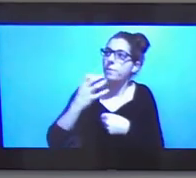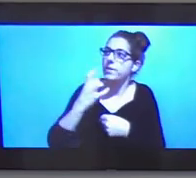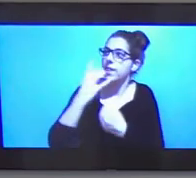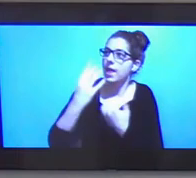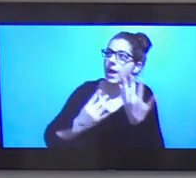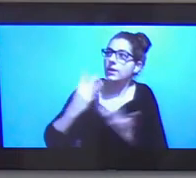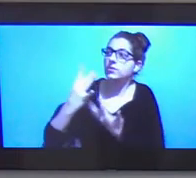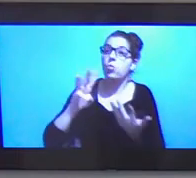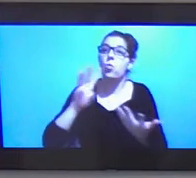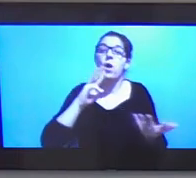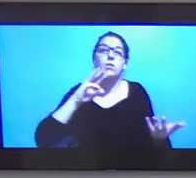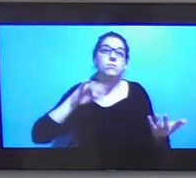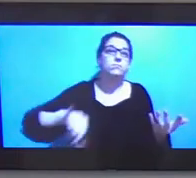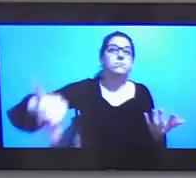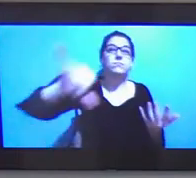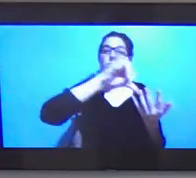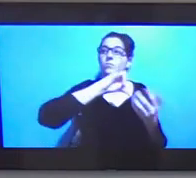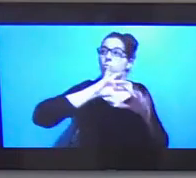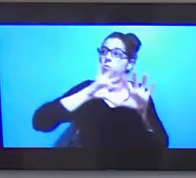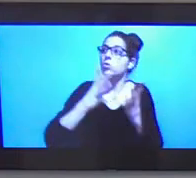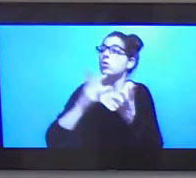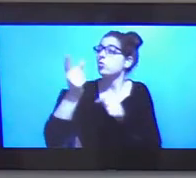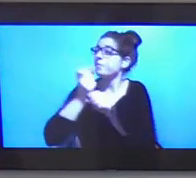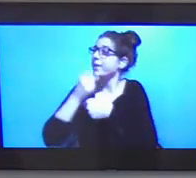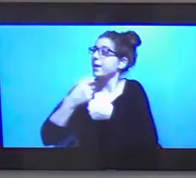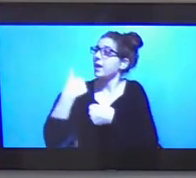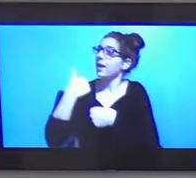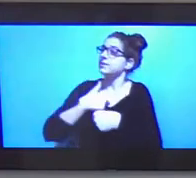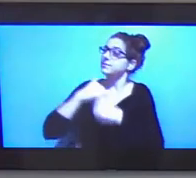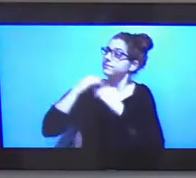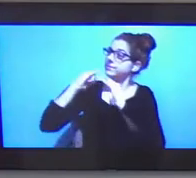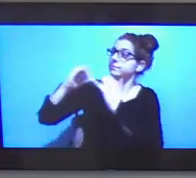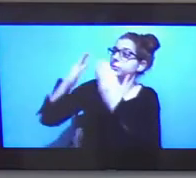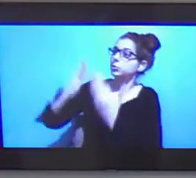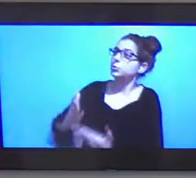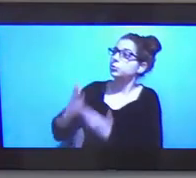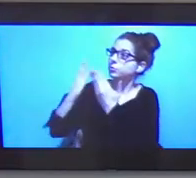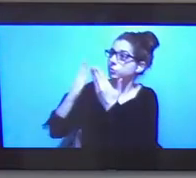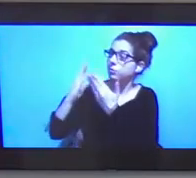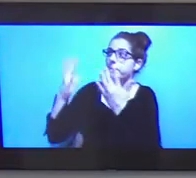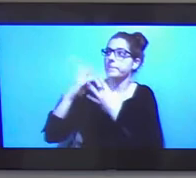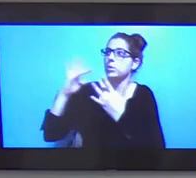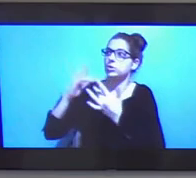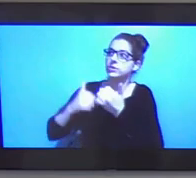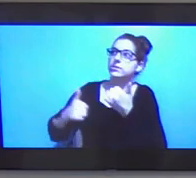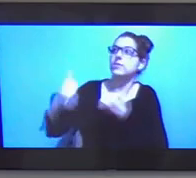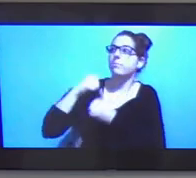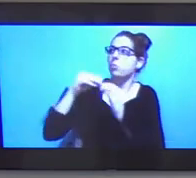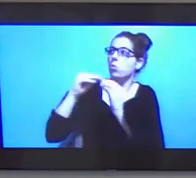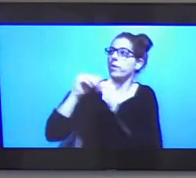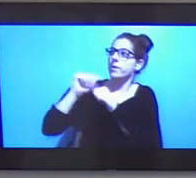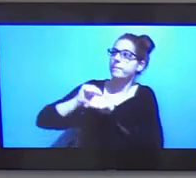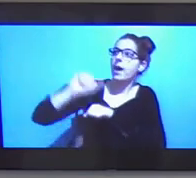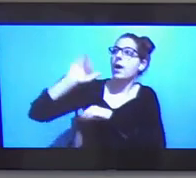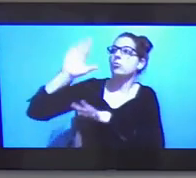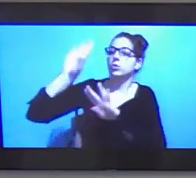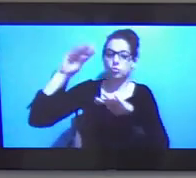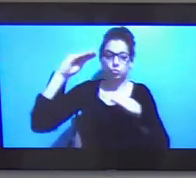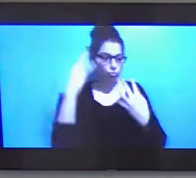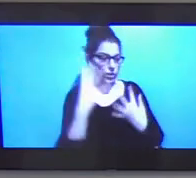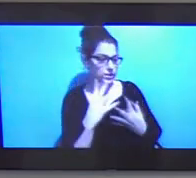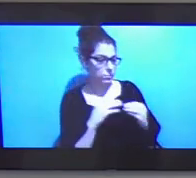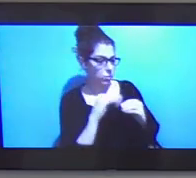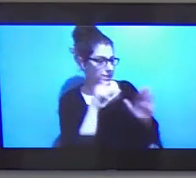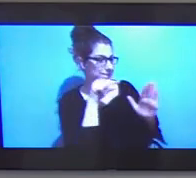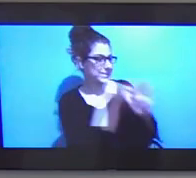water. You molded us in your image. And with mercy higher than the mountains, with grace deeper than the seas, you blessed